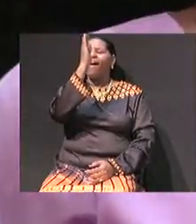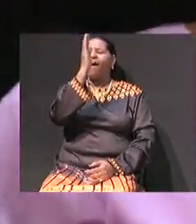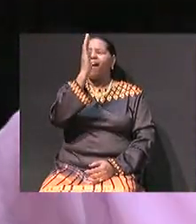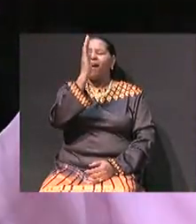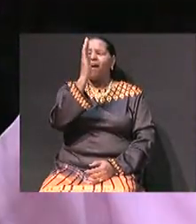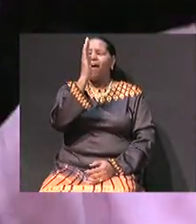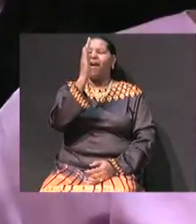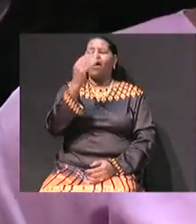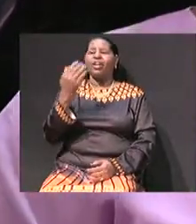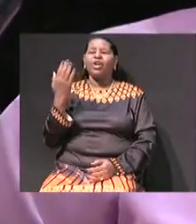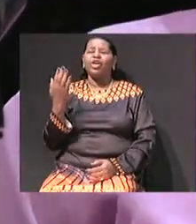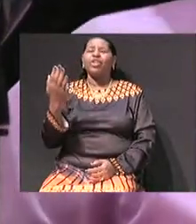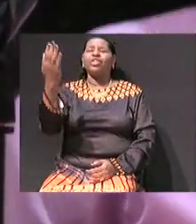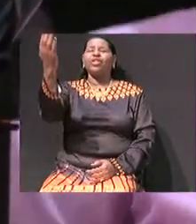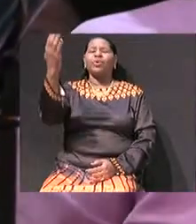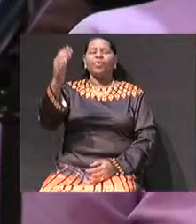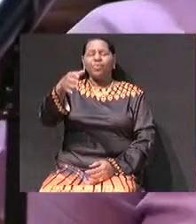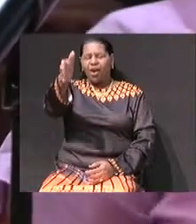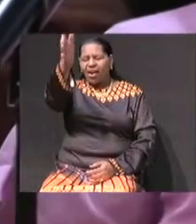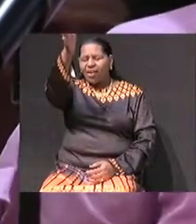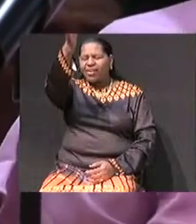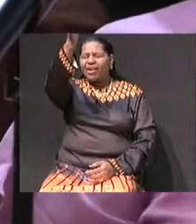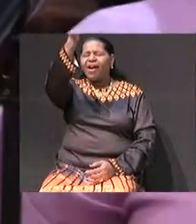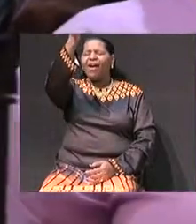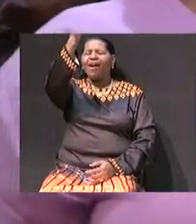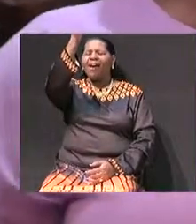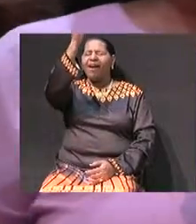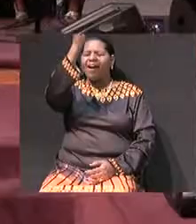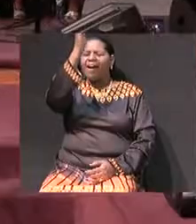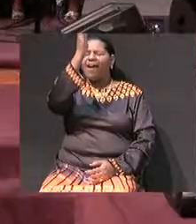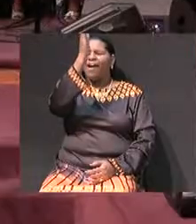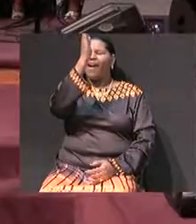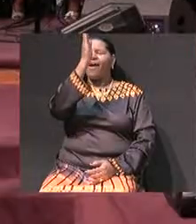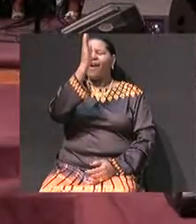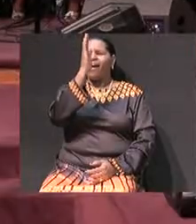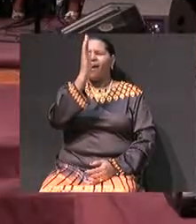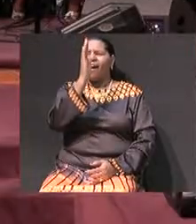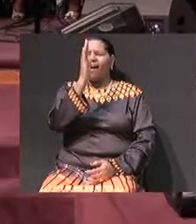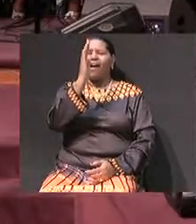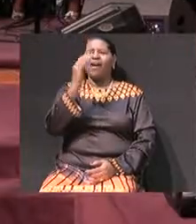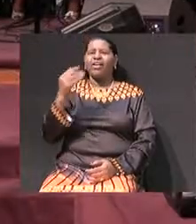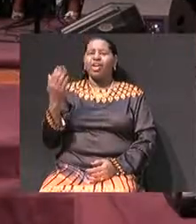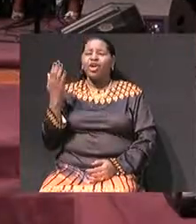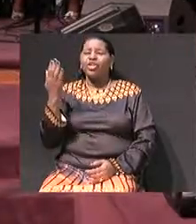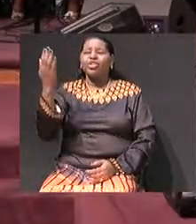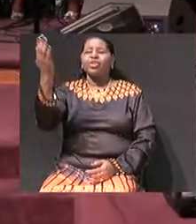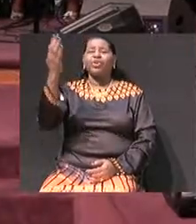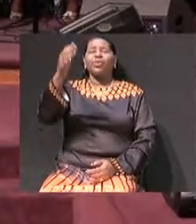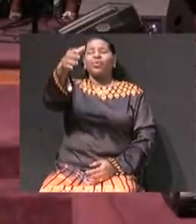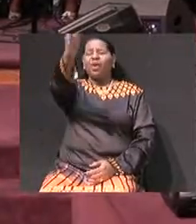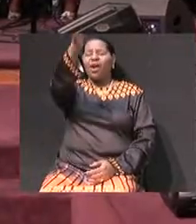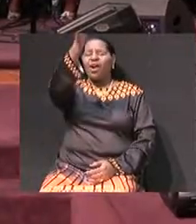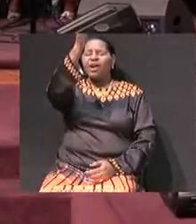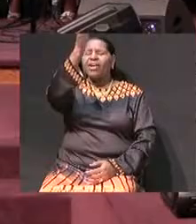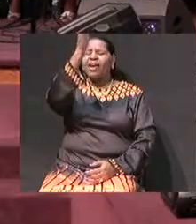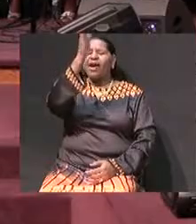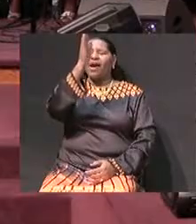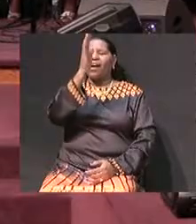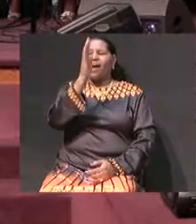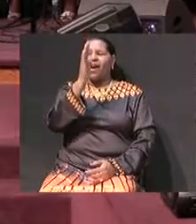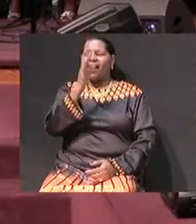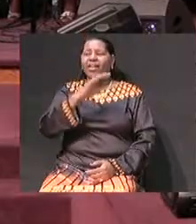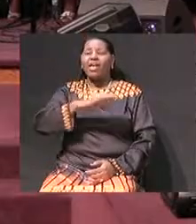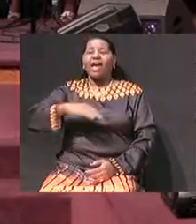He's still doing it today. Not just yesterday, but today and forever more.